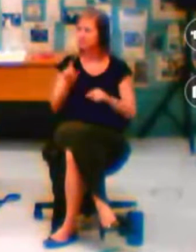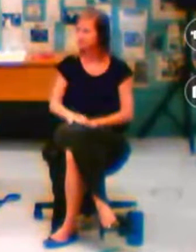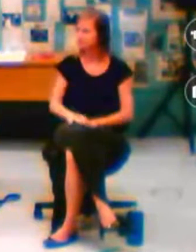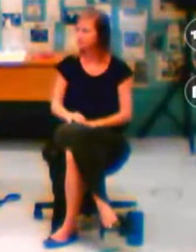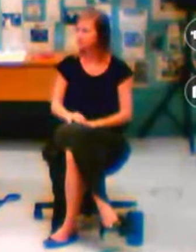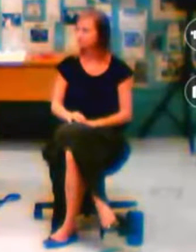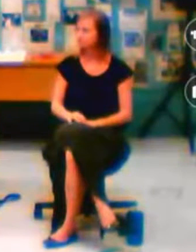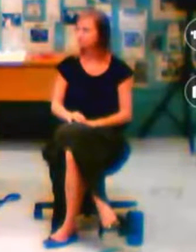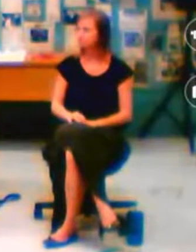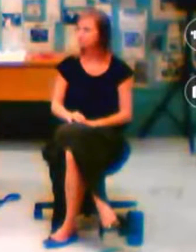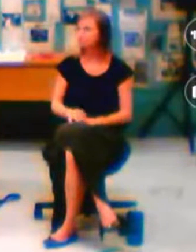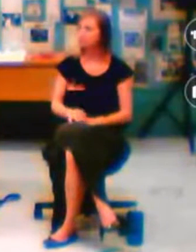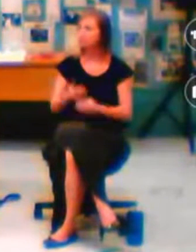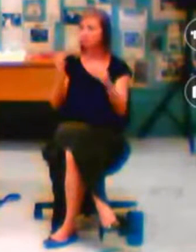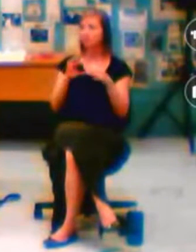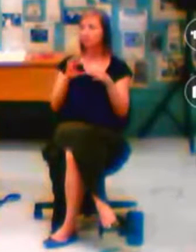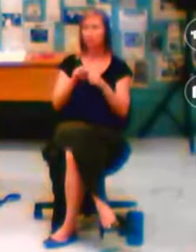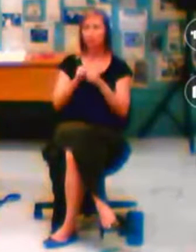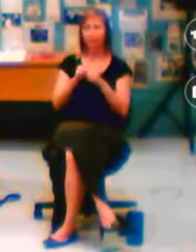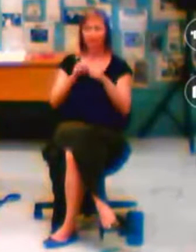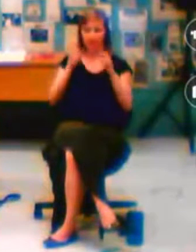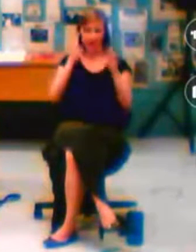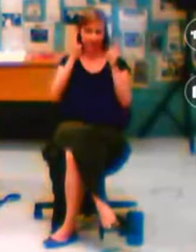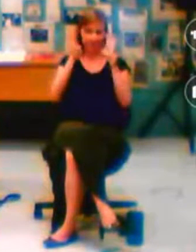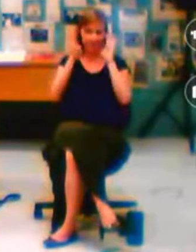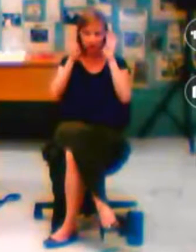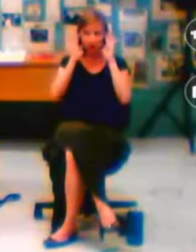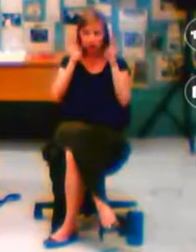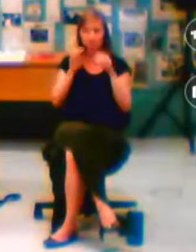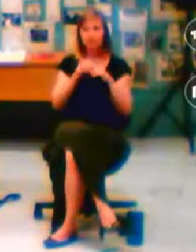or not to go ahead with it once they looked at what they